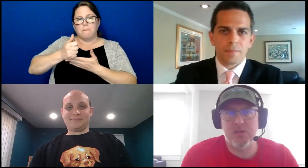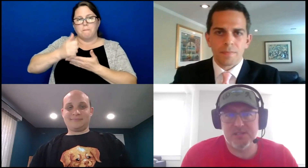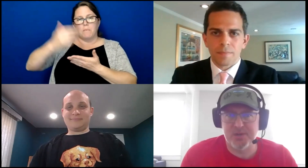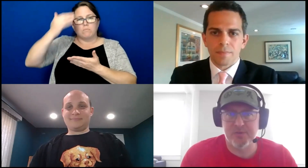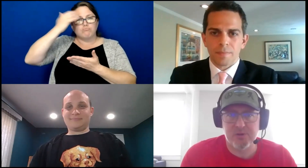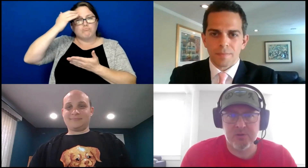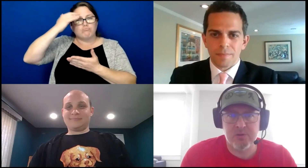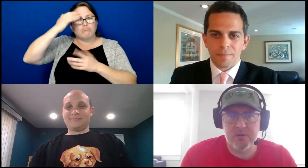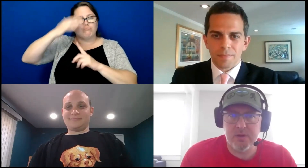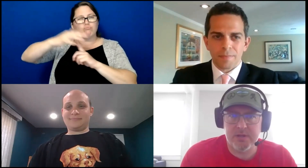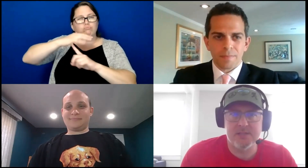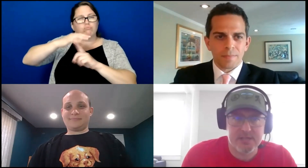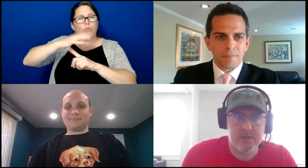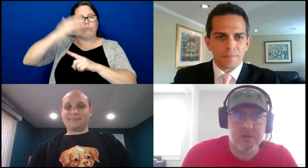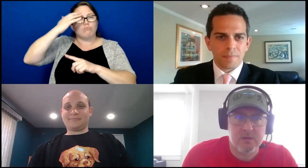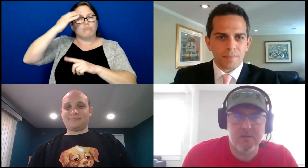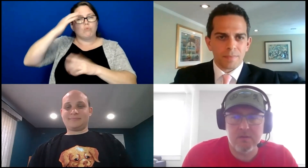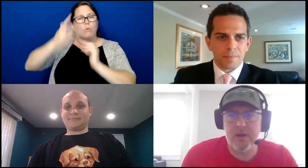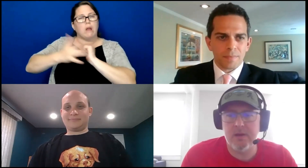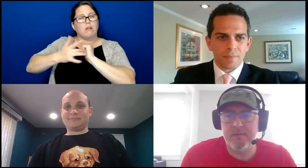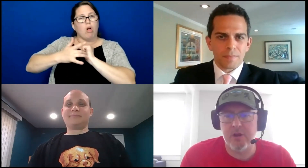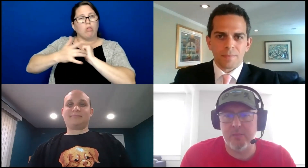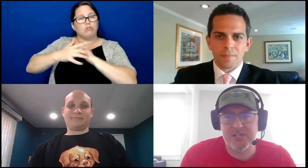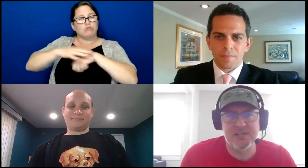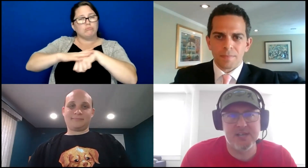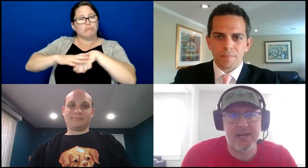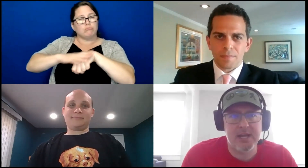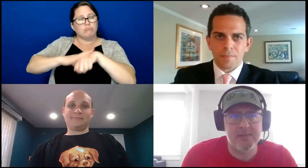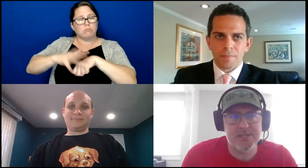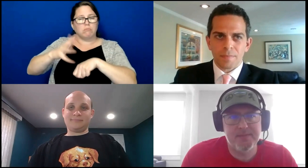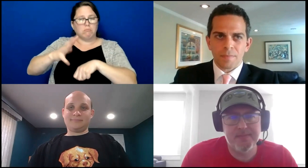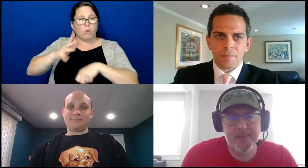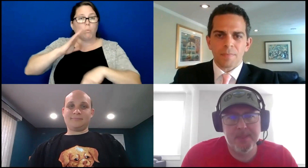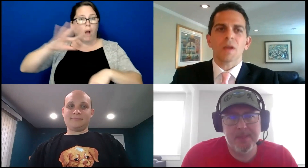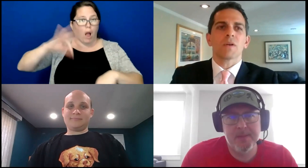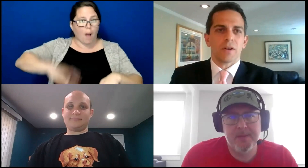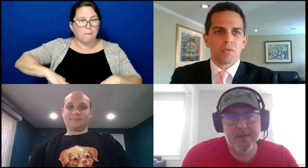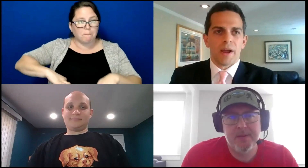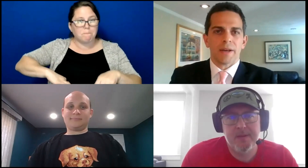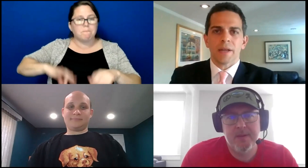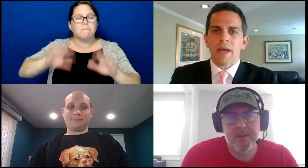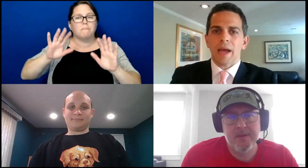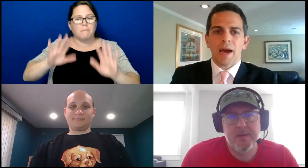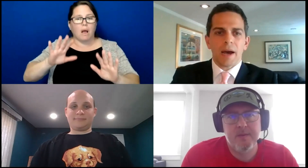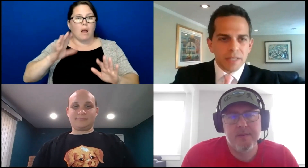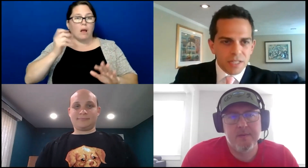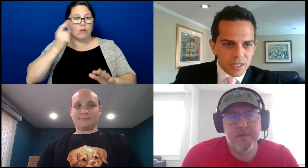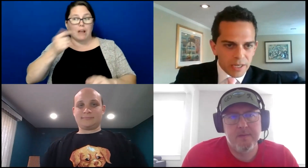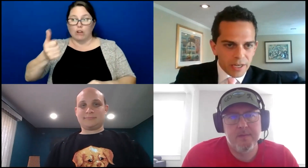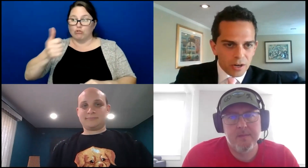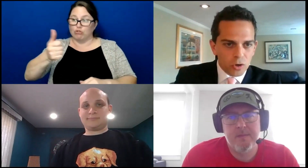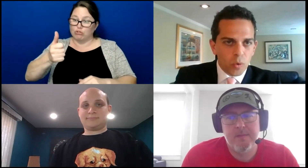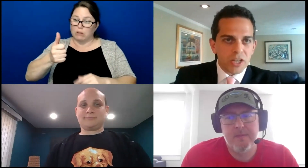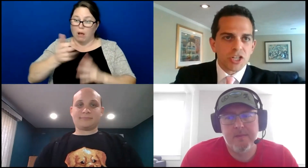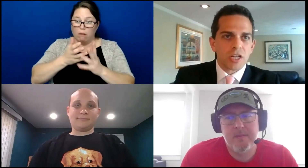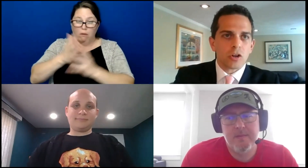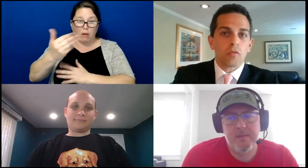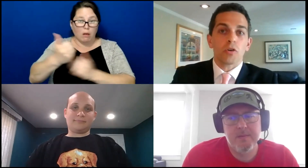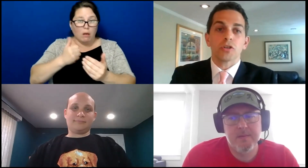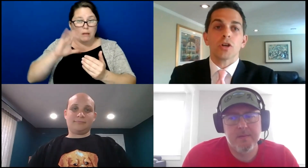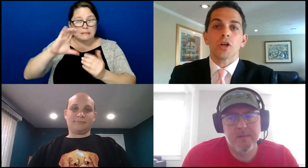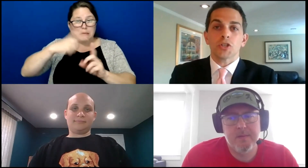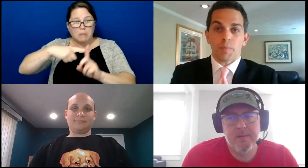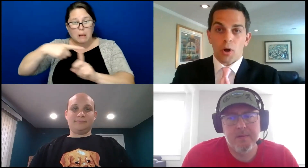C++ guru, you can still very much design games. Okay, great. Let's see here.